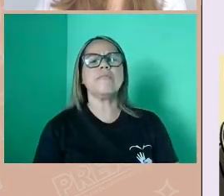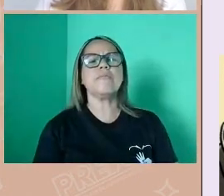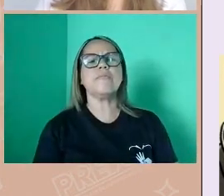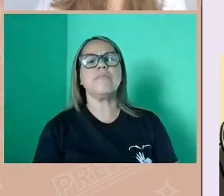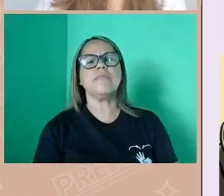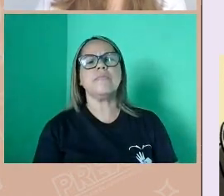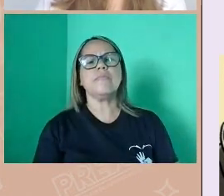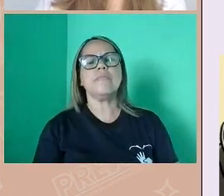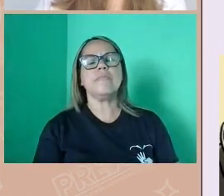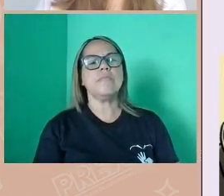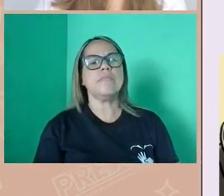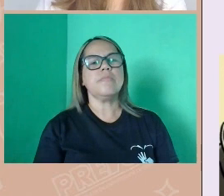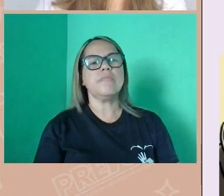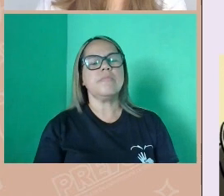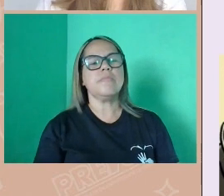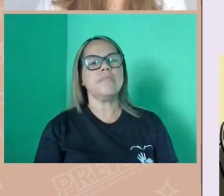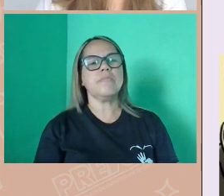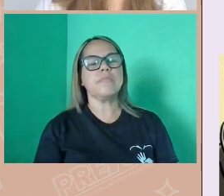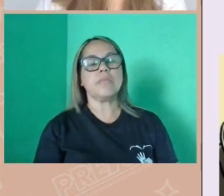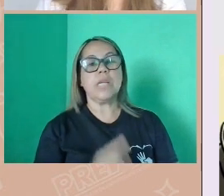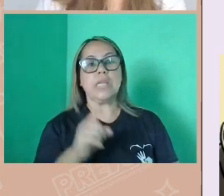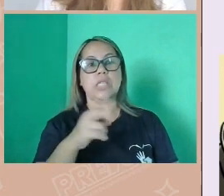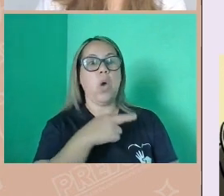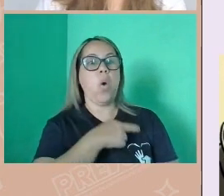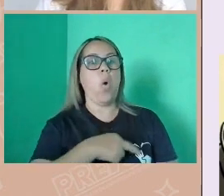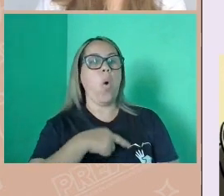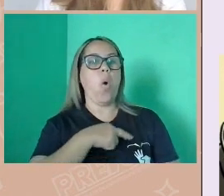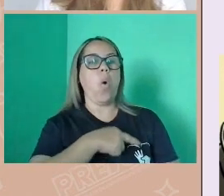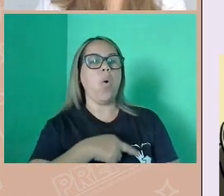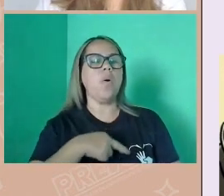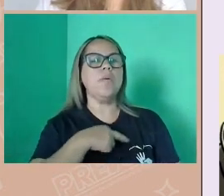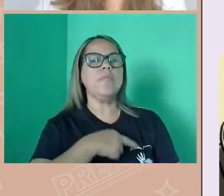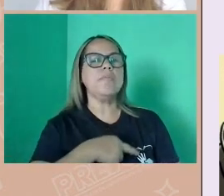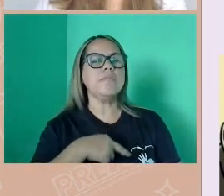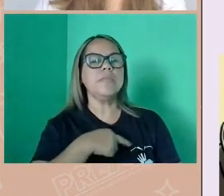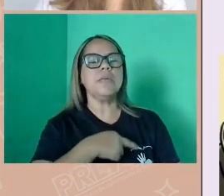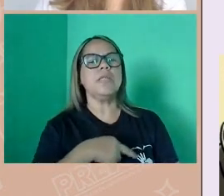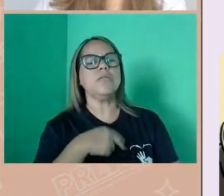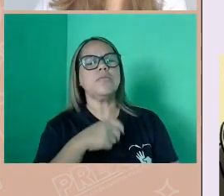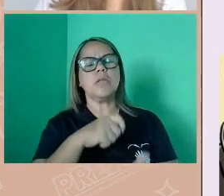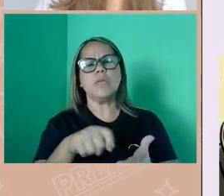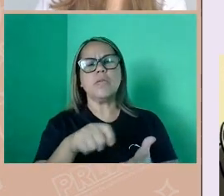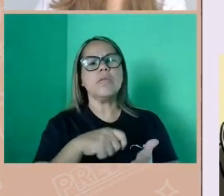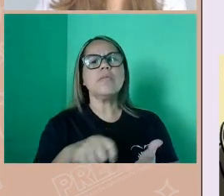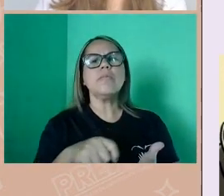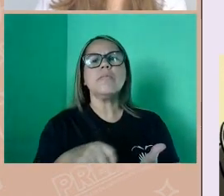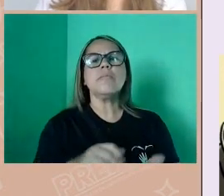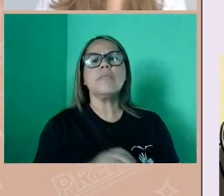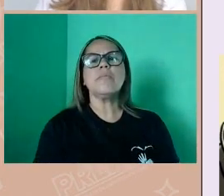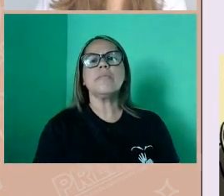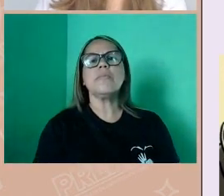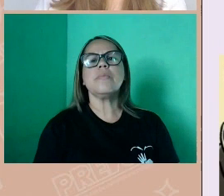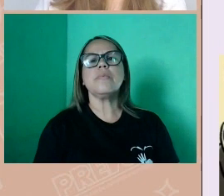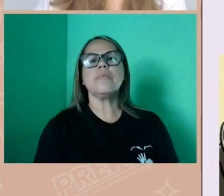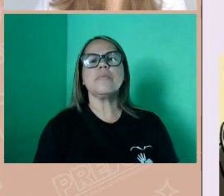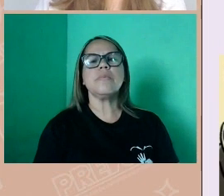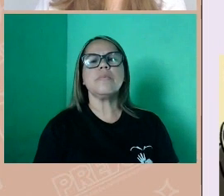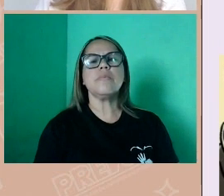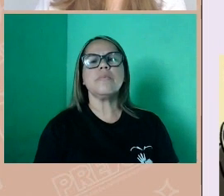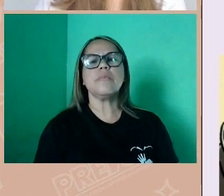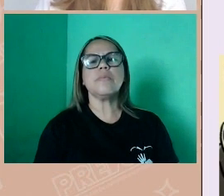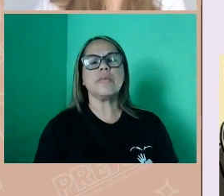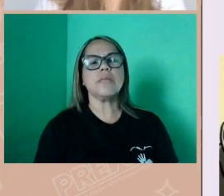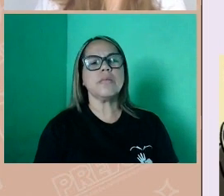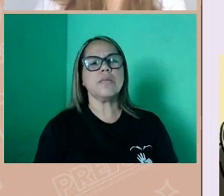é um romance distópico é uma escrita distópica por um do